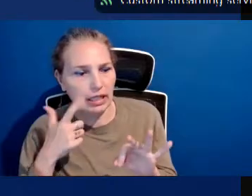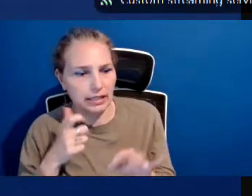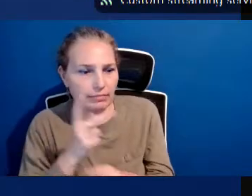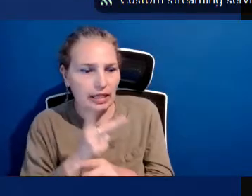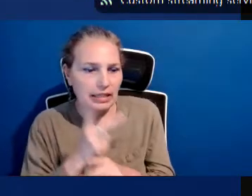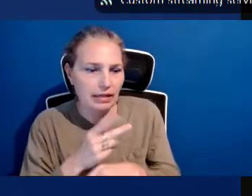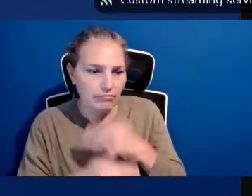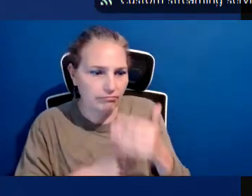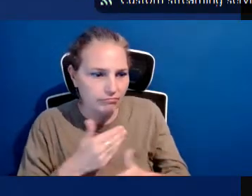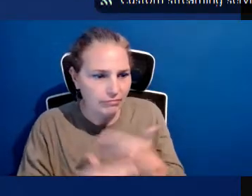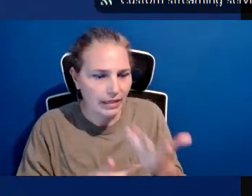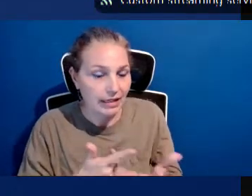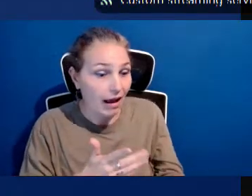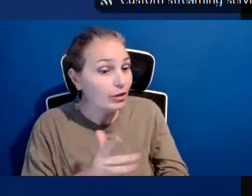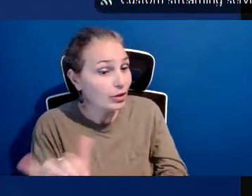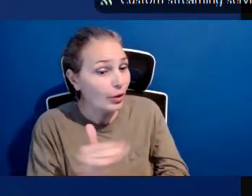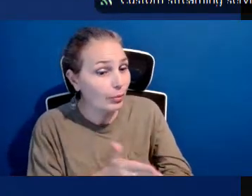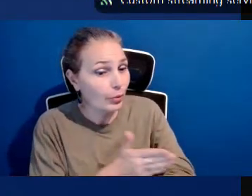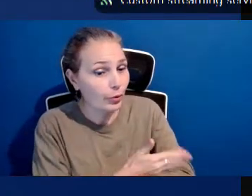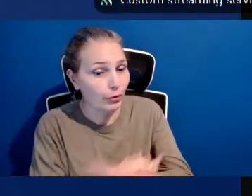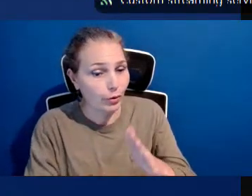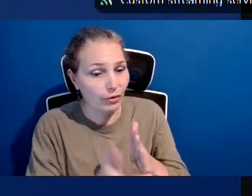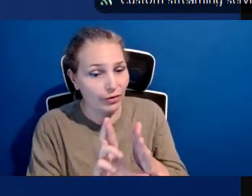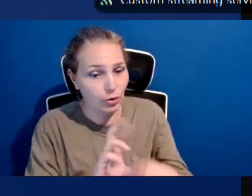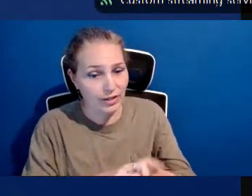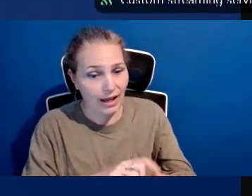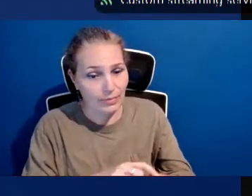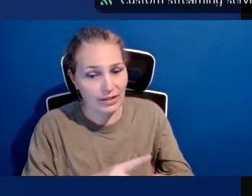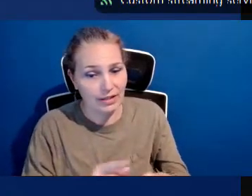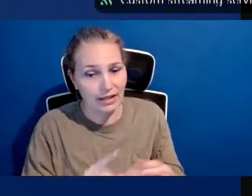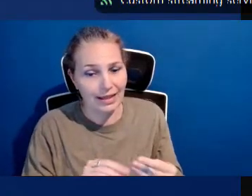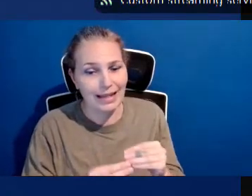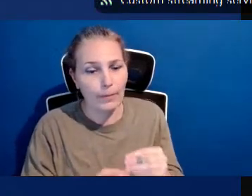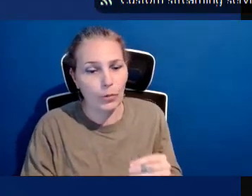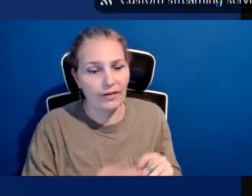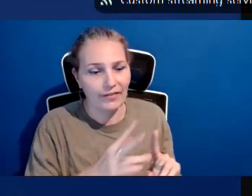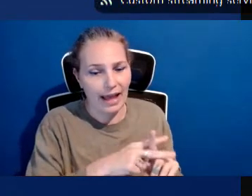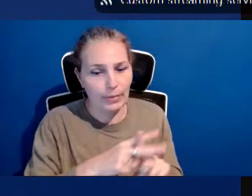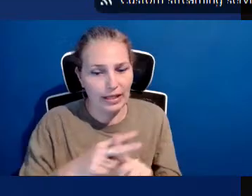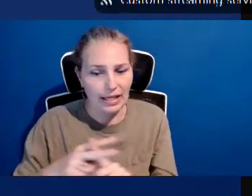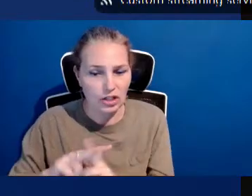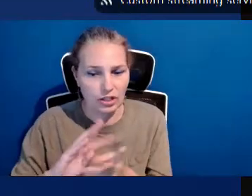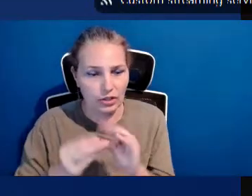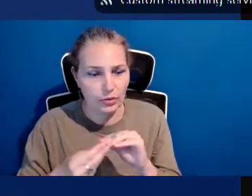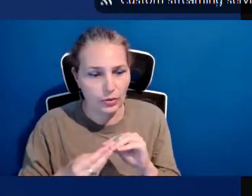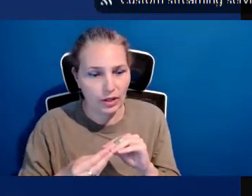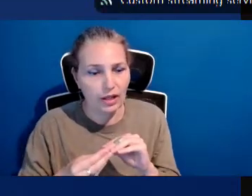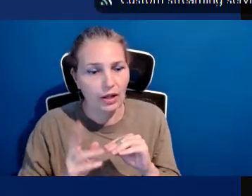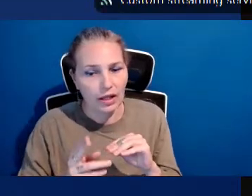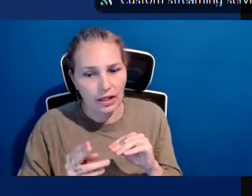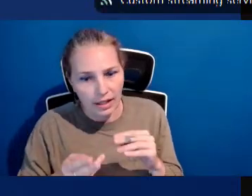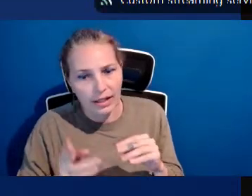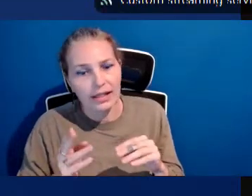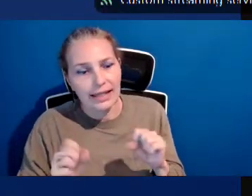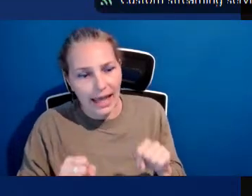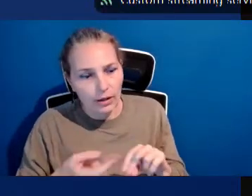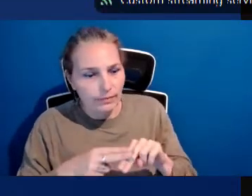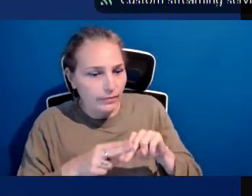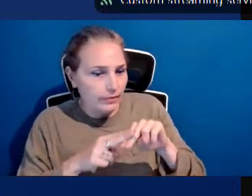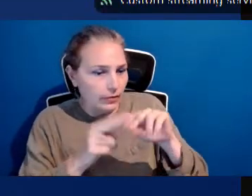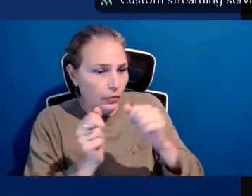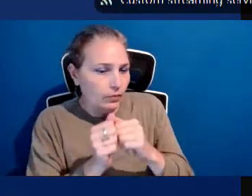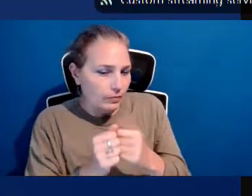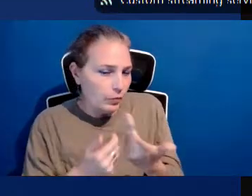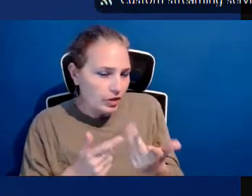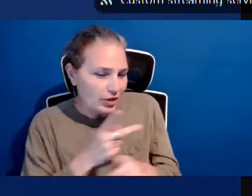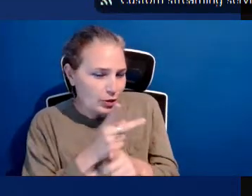mentioned. And one of the things we're excited about is that it will also help our staff spend more time on things that we